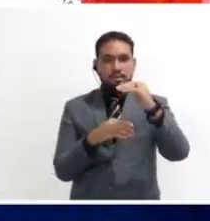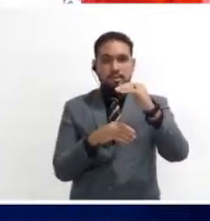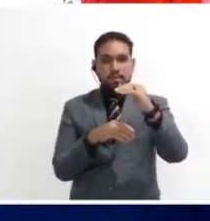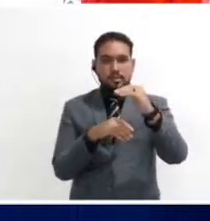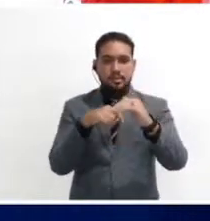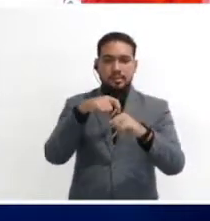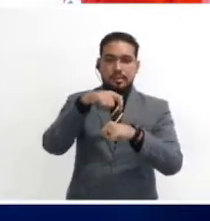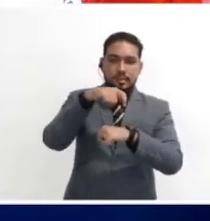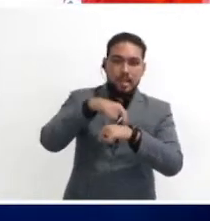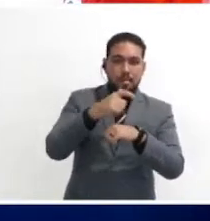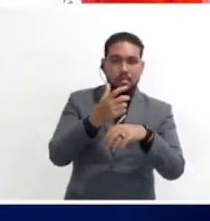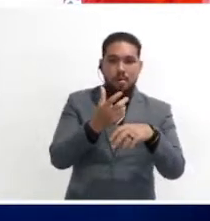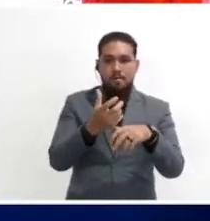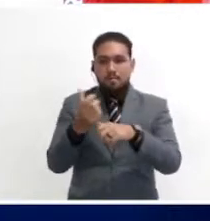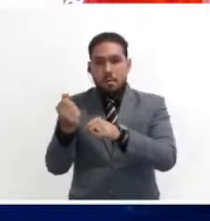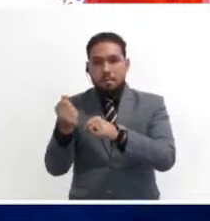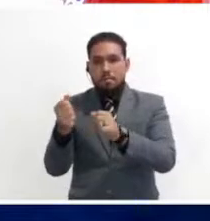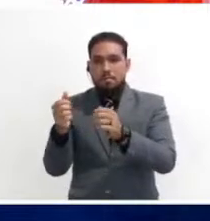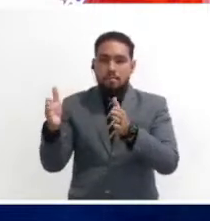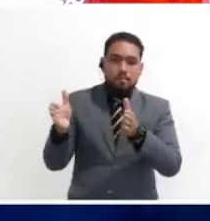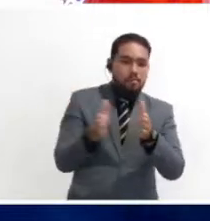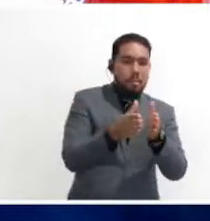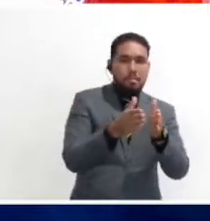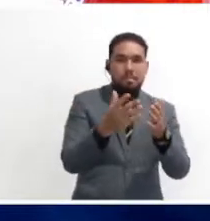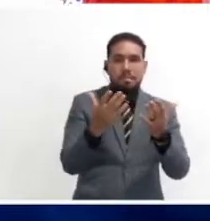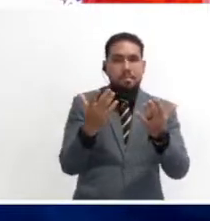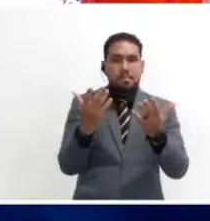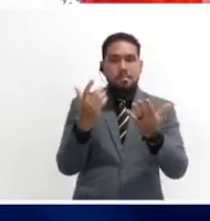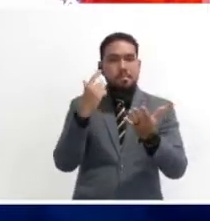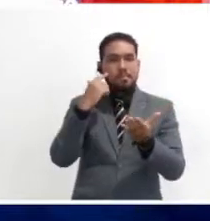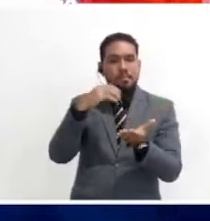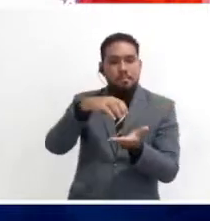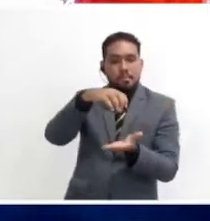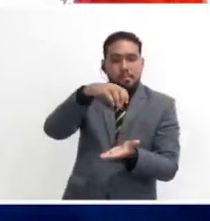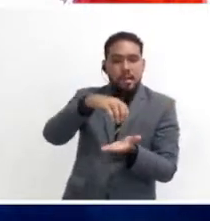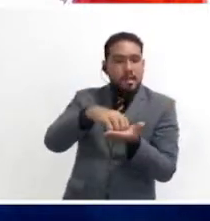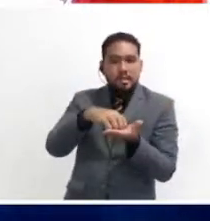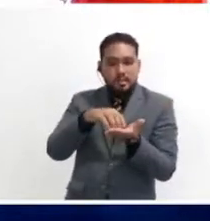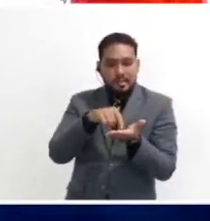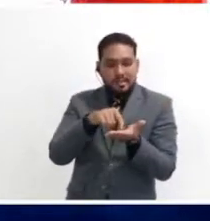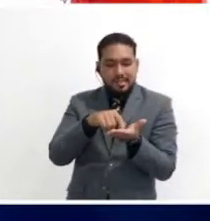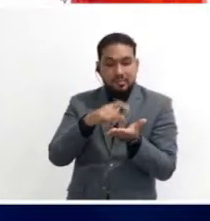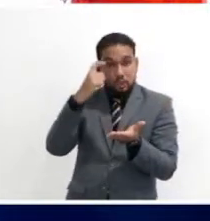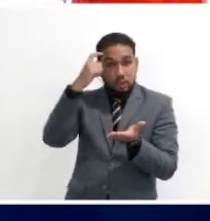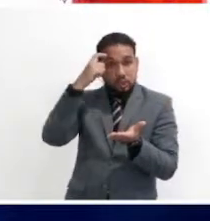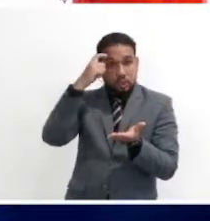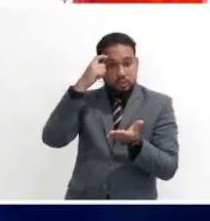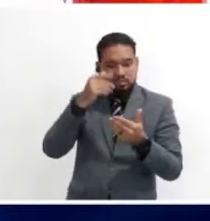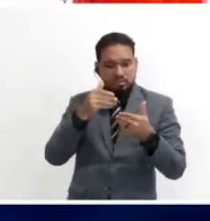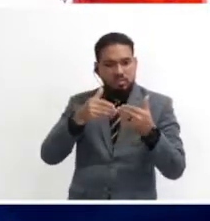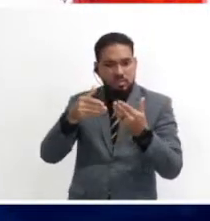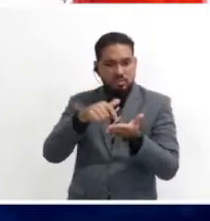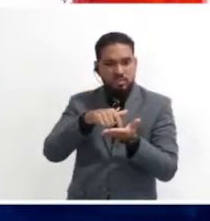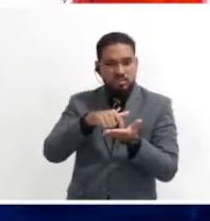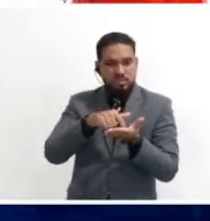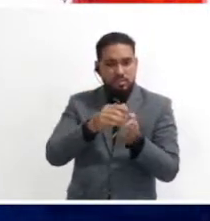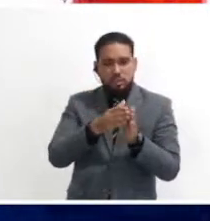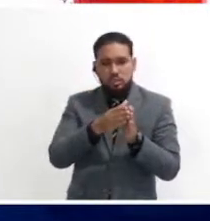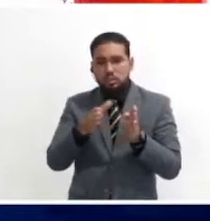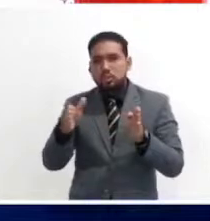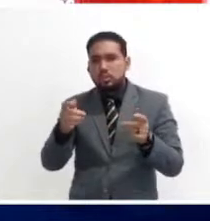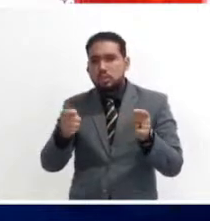The performance of microprocessors has increased substantially at a faster rate than the performance of